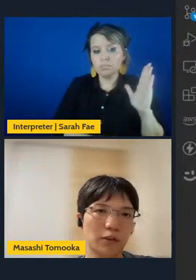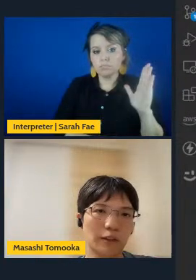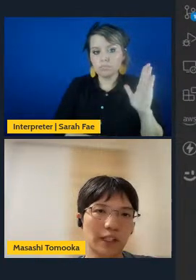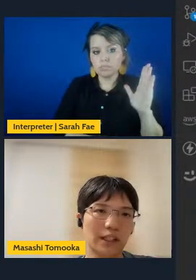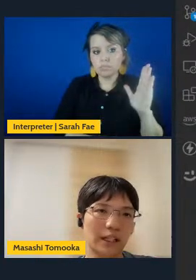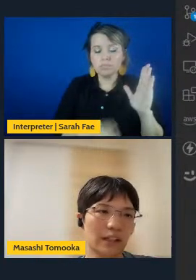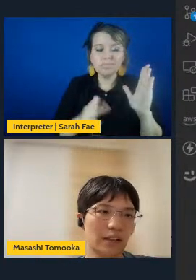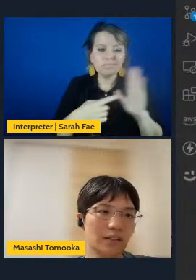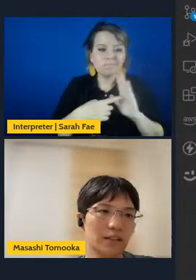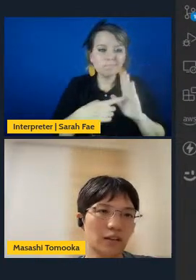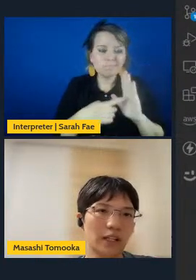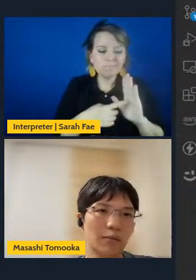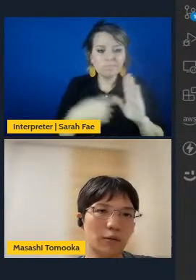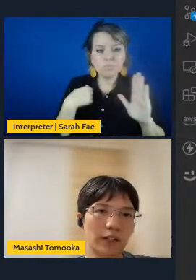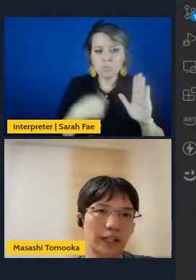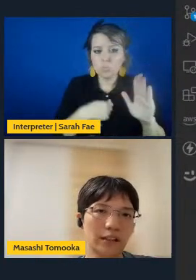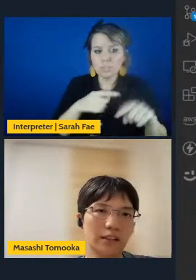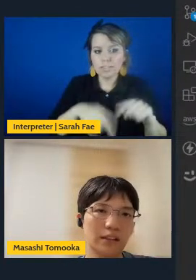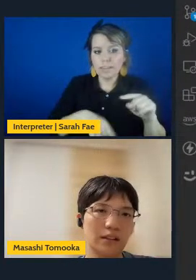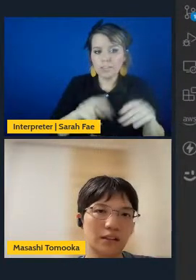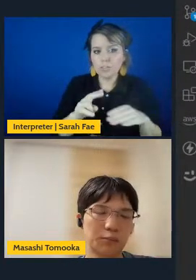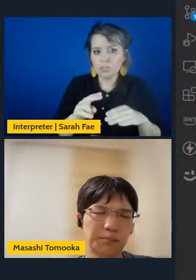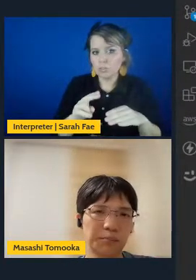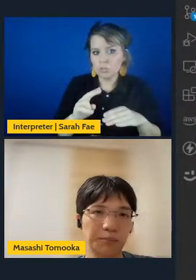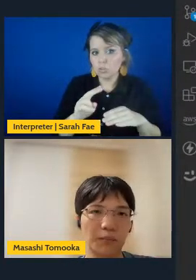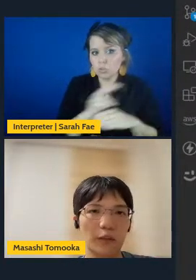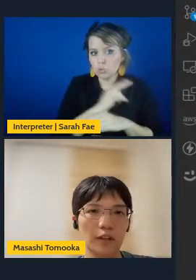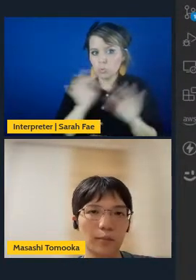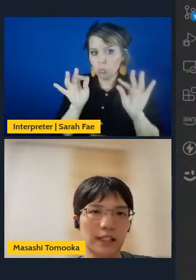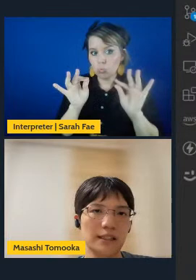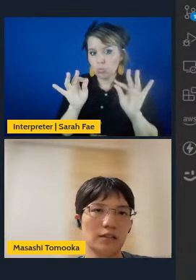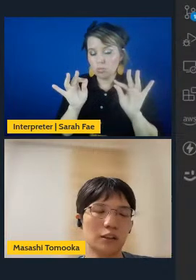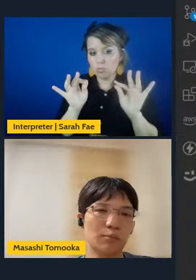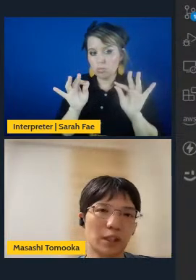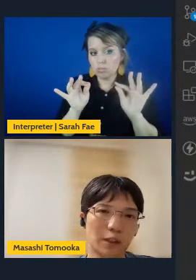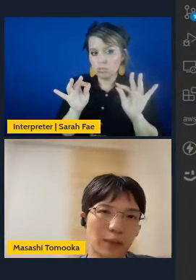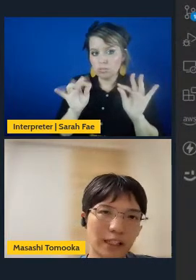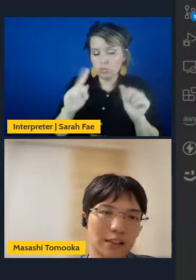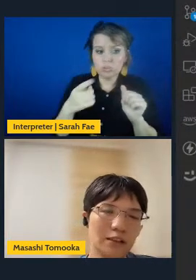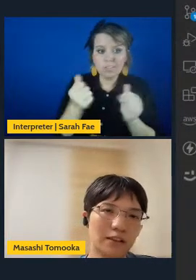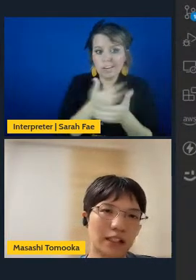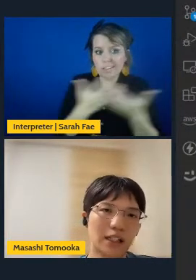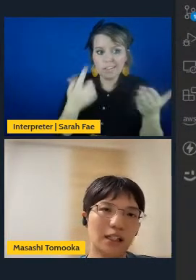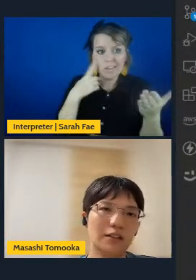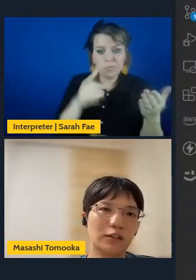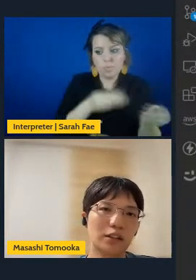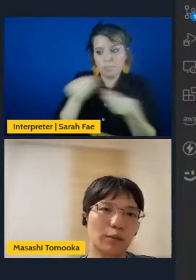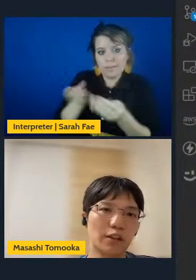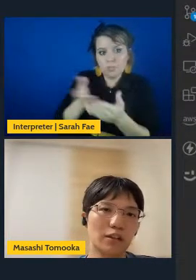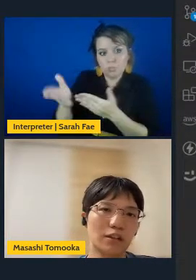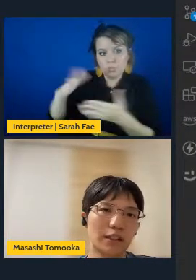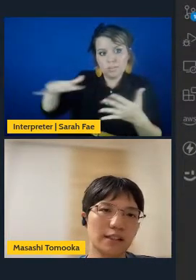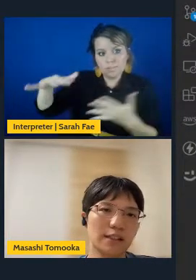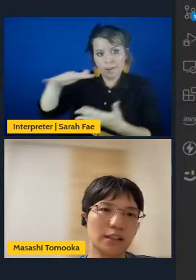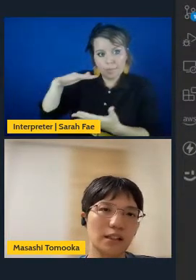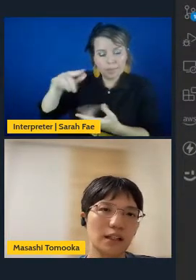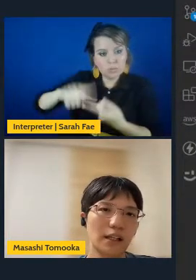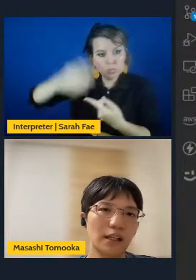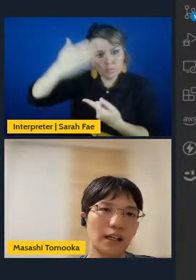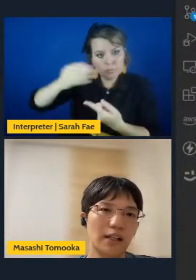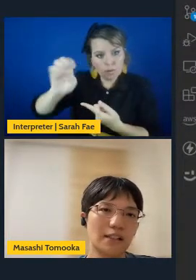for example, we can use .m file to to pass those environment variables to the front-end build